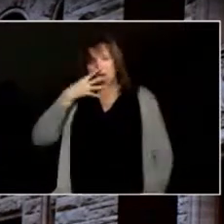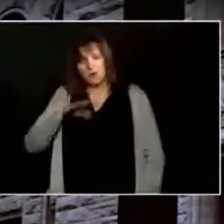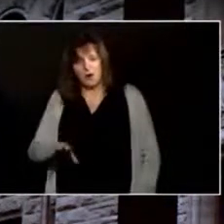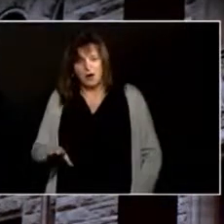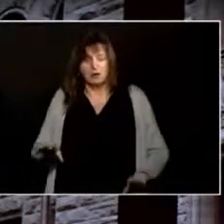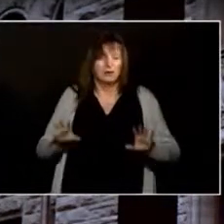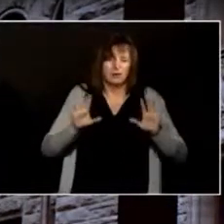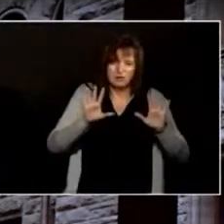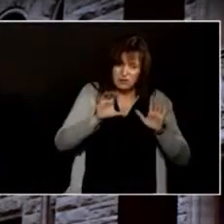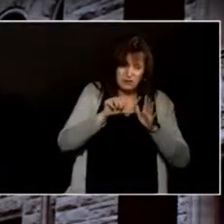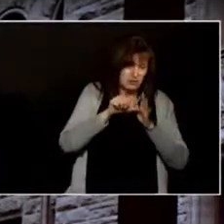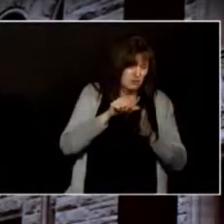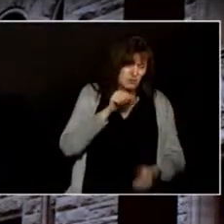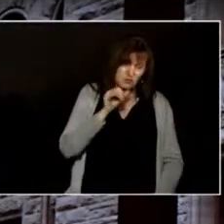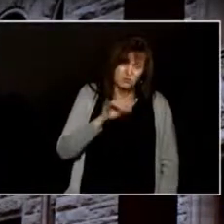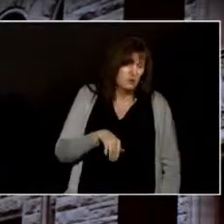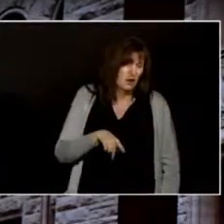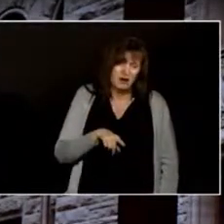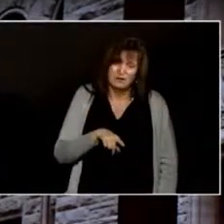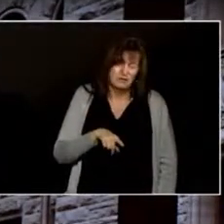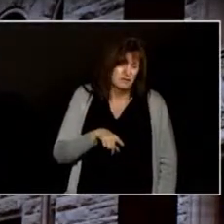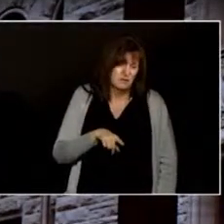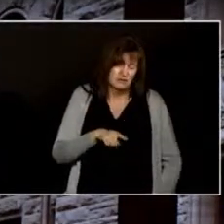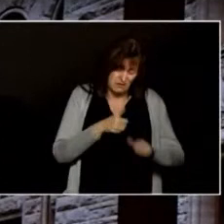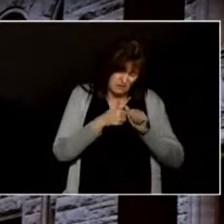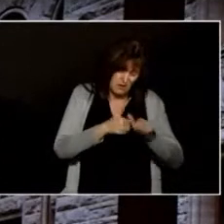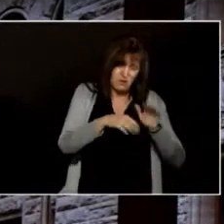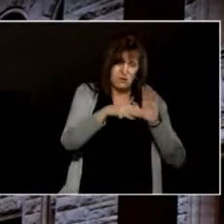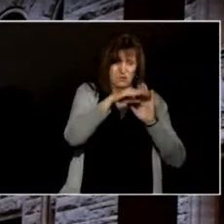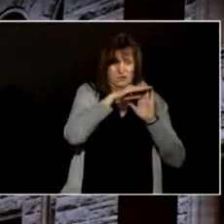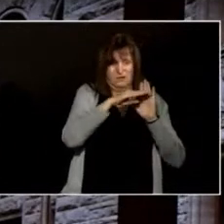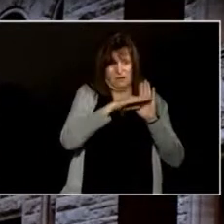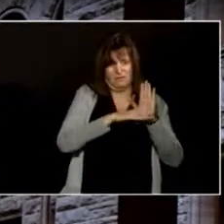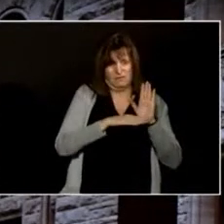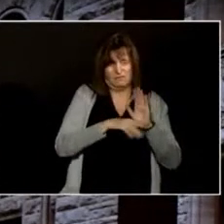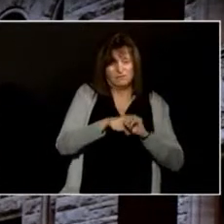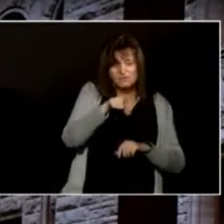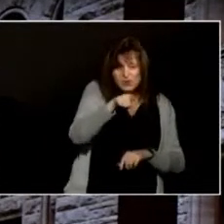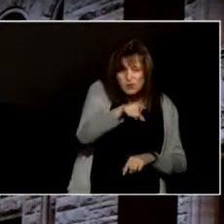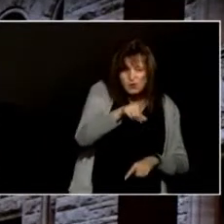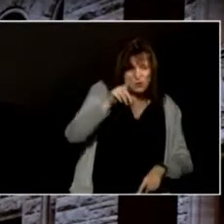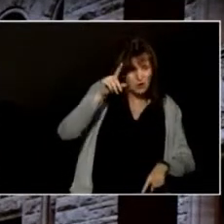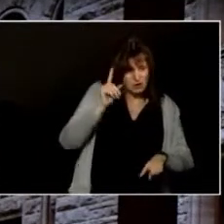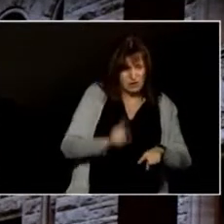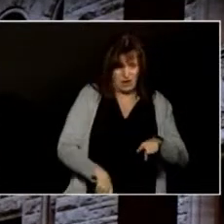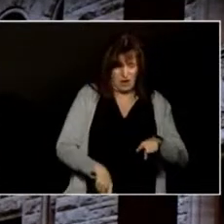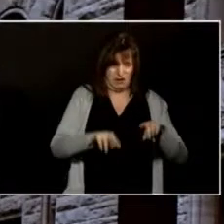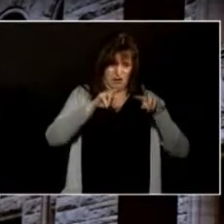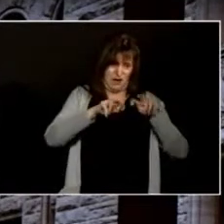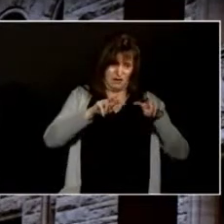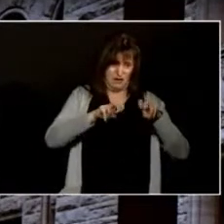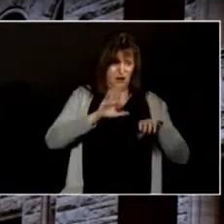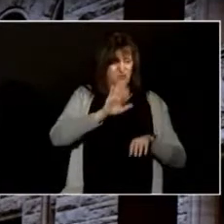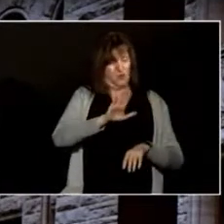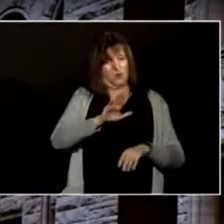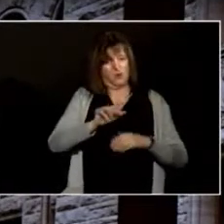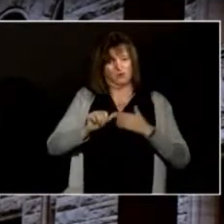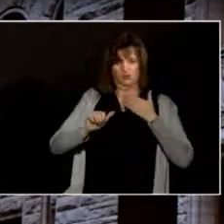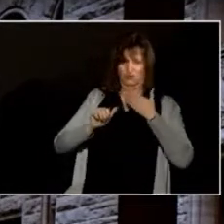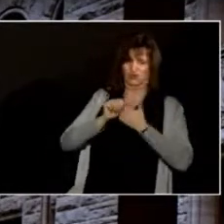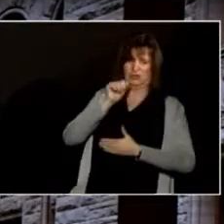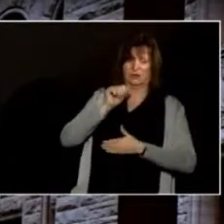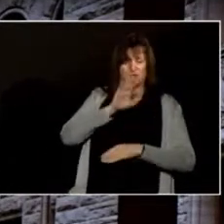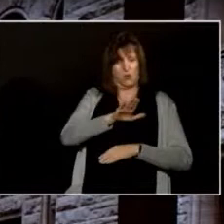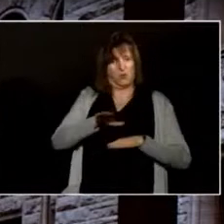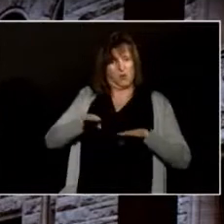we're expecting Doug Ford at 3:30. So fingers crossed, he'll only show up an hour late for us. But I mean, it's not